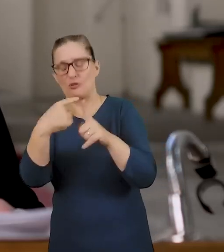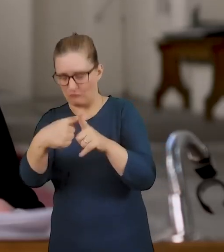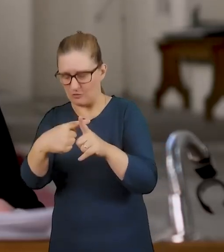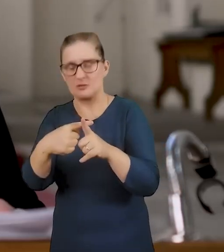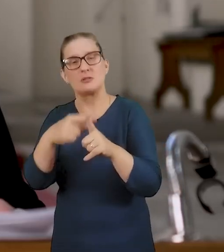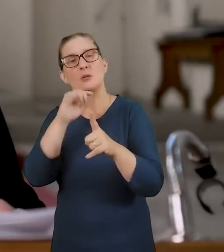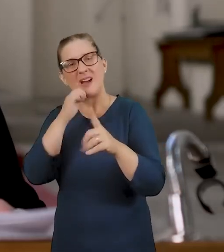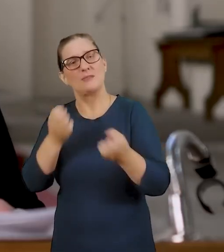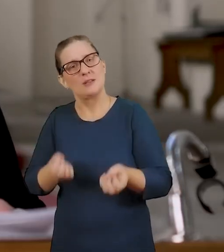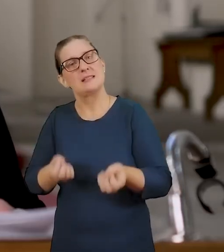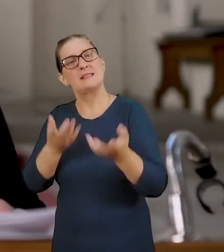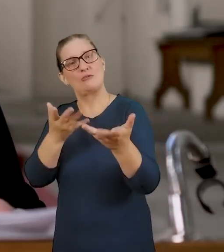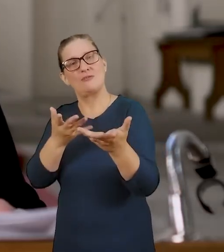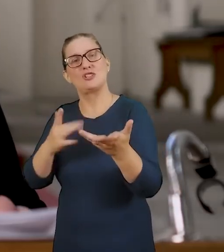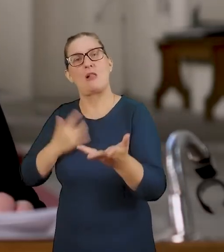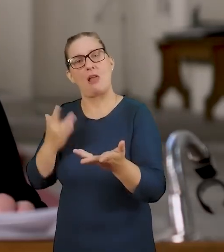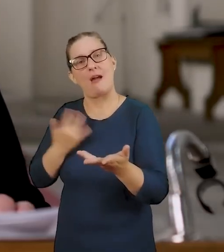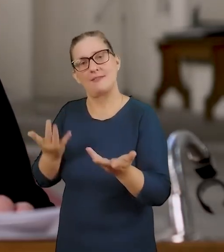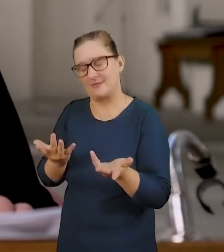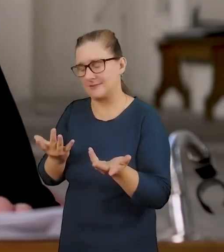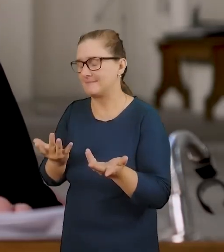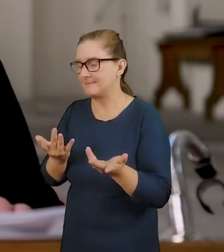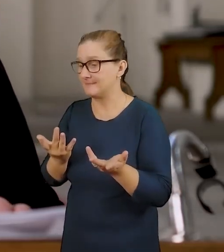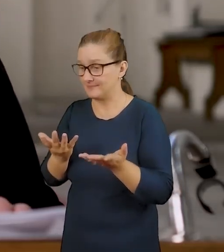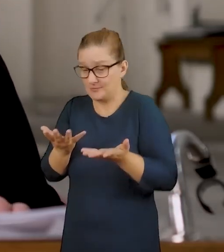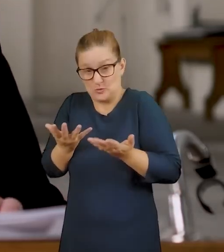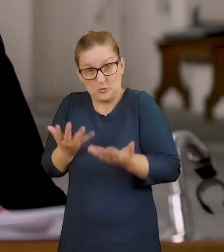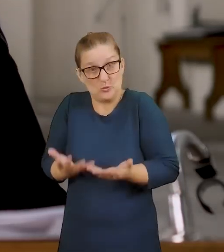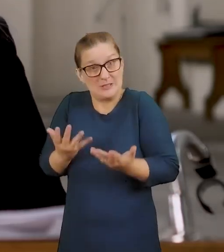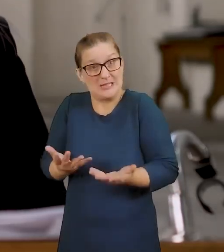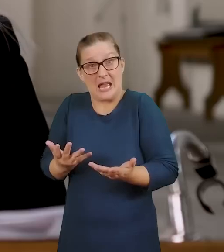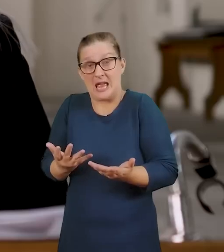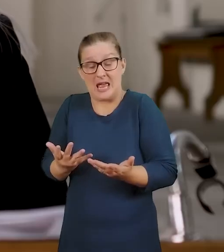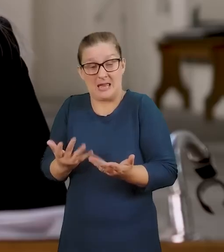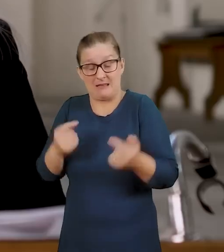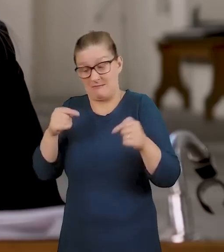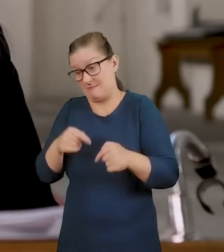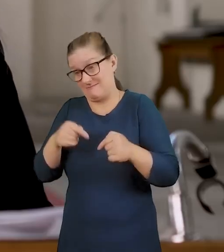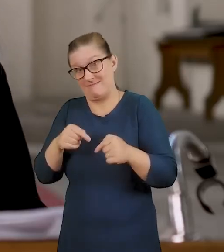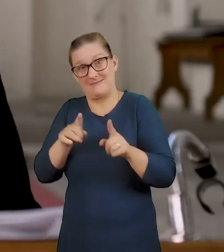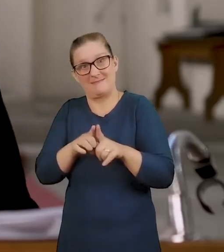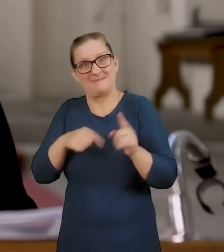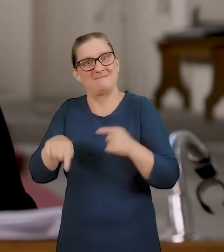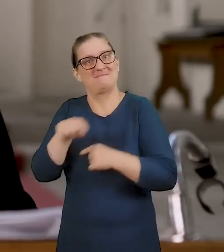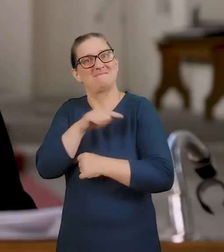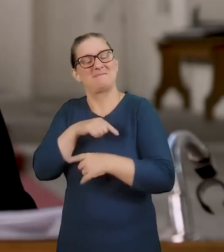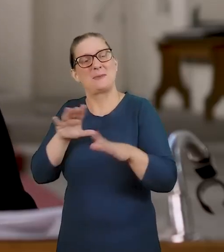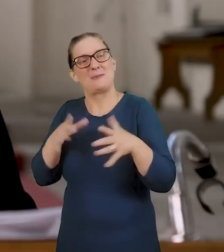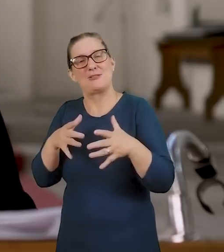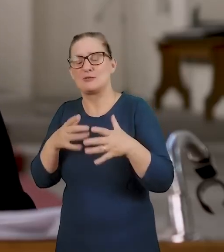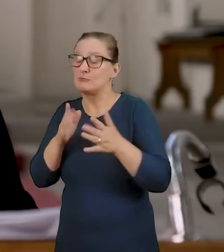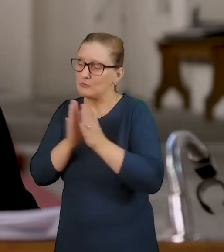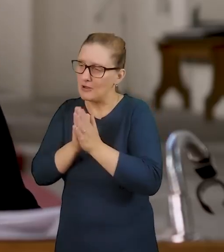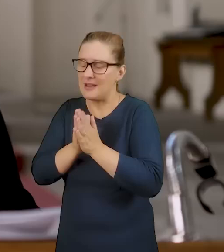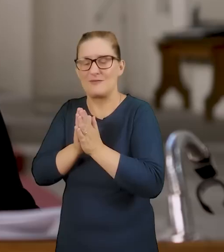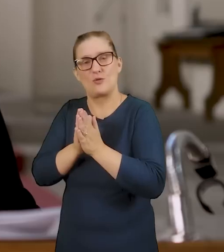the way of the cross. It's a sacrificial life. Today, like the start of all our services here in the parish of St.